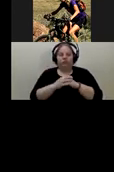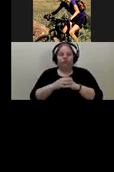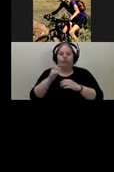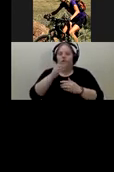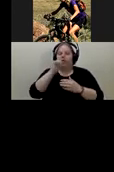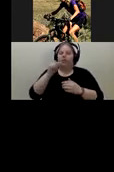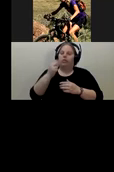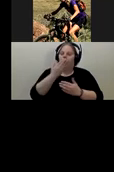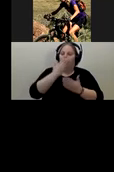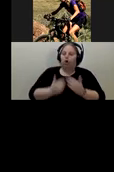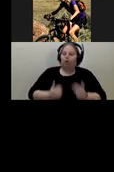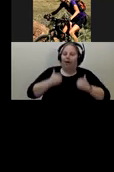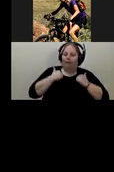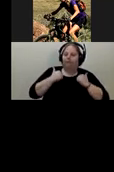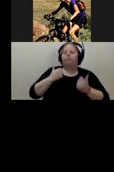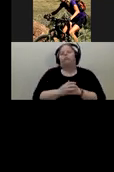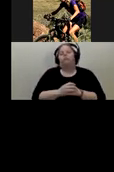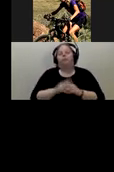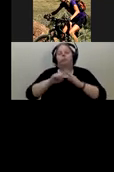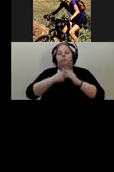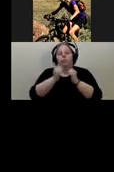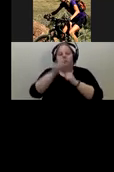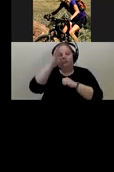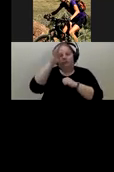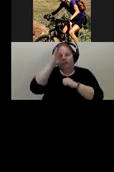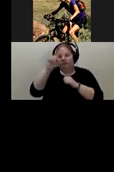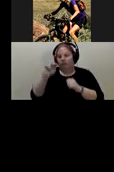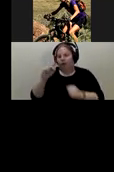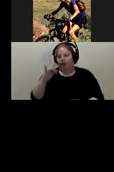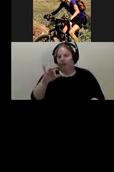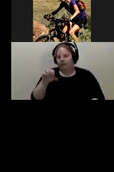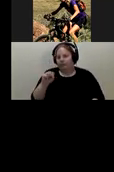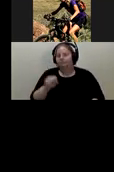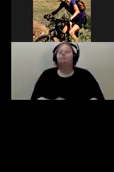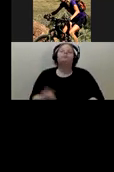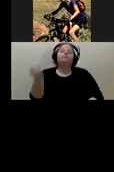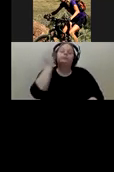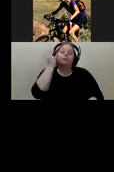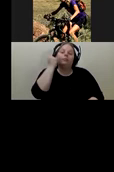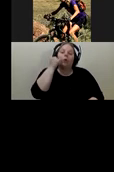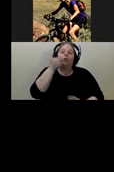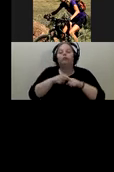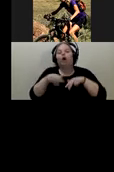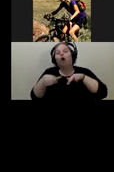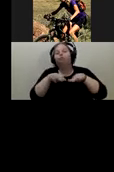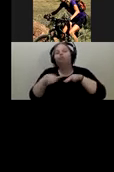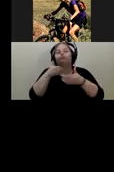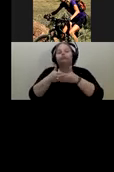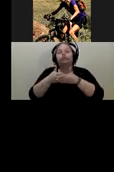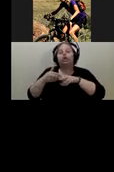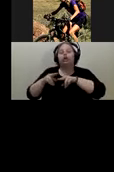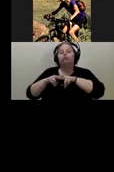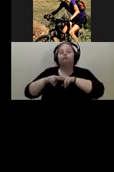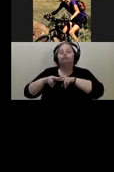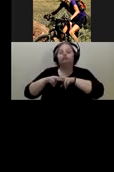nice start for ethical philosophy. So let's say you're walking near a trolley car track. We're just going to call it a